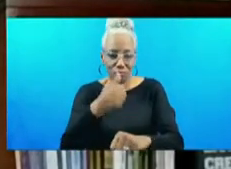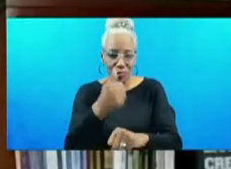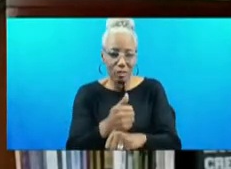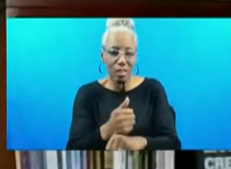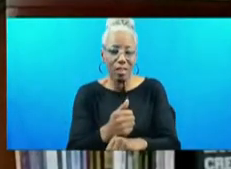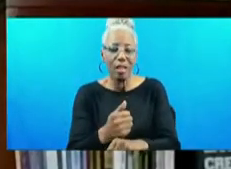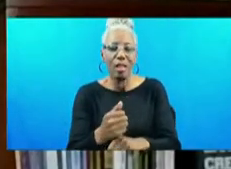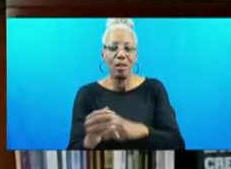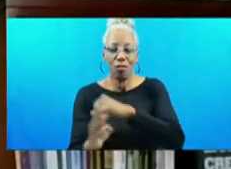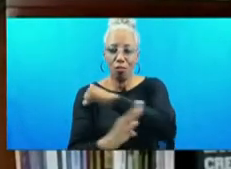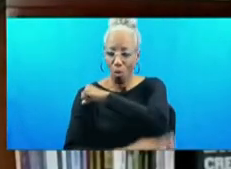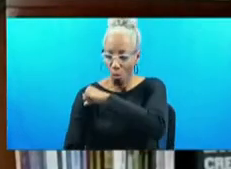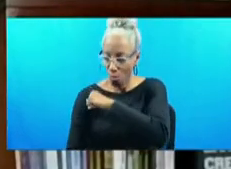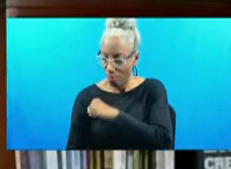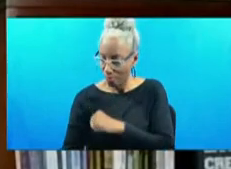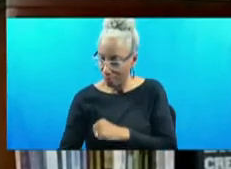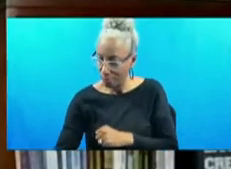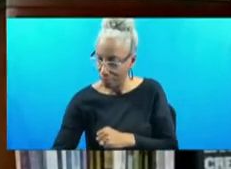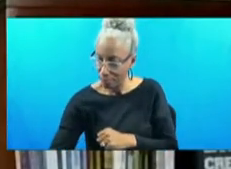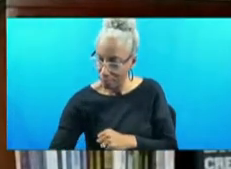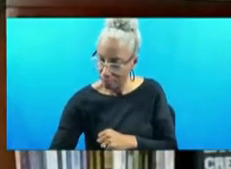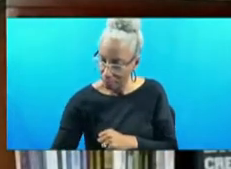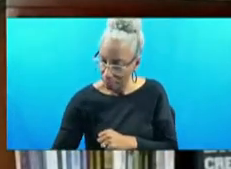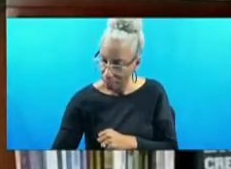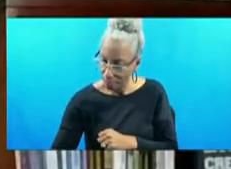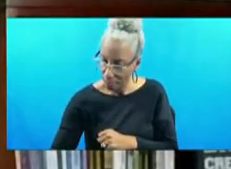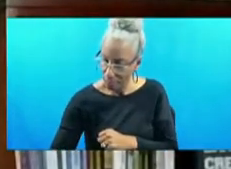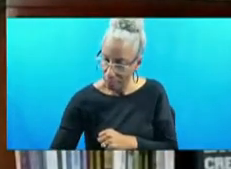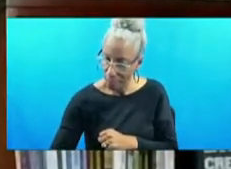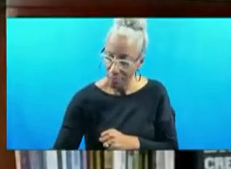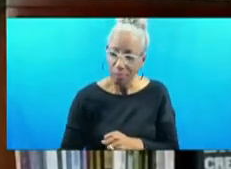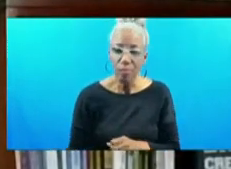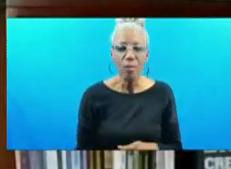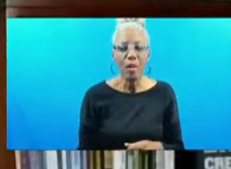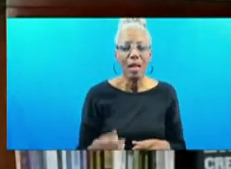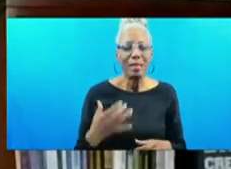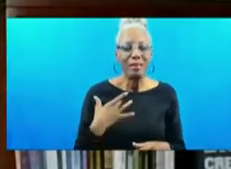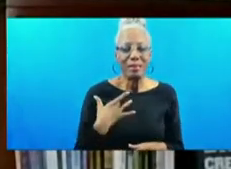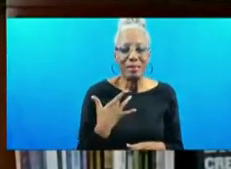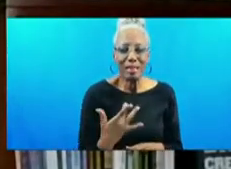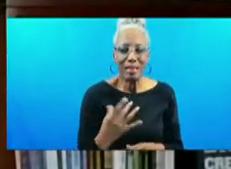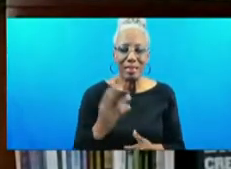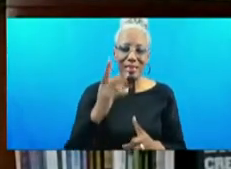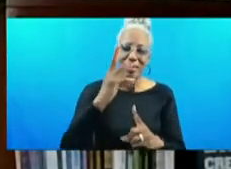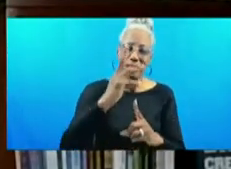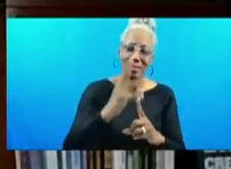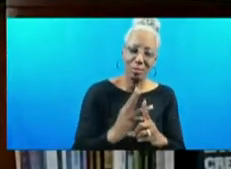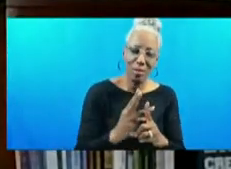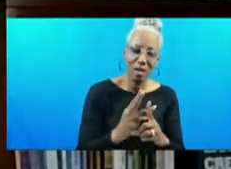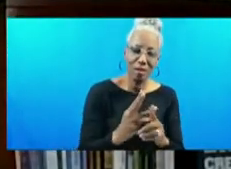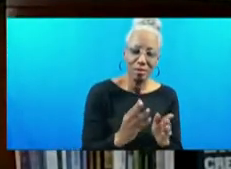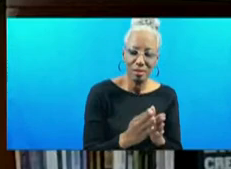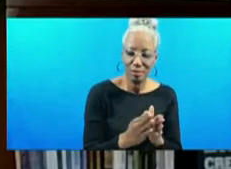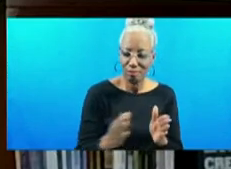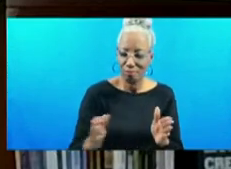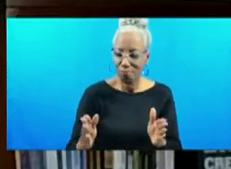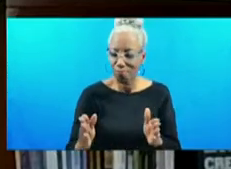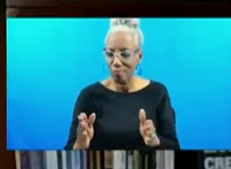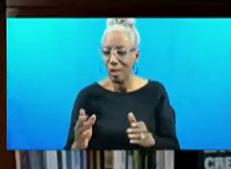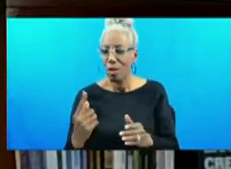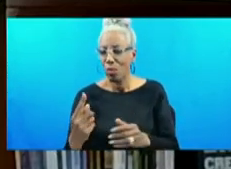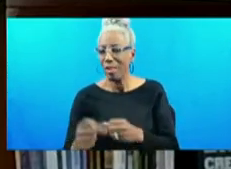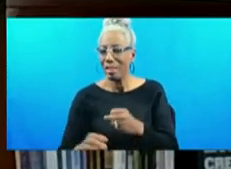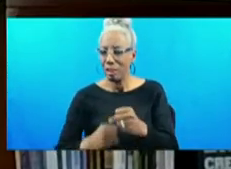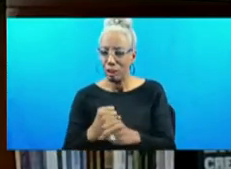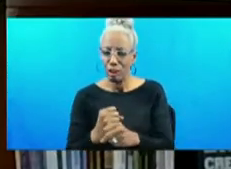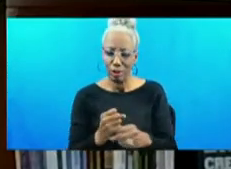least 6 months to a year, to pull the research, look at the data for implementation the following year. So I will tell you, we talked about innovative